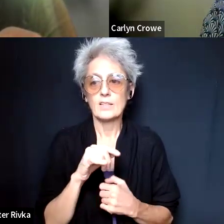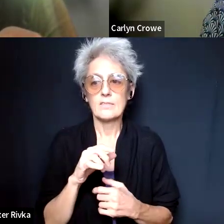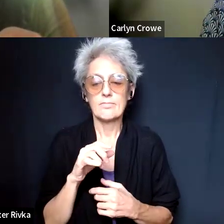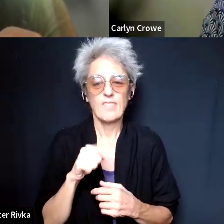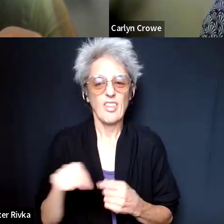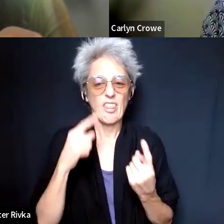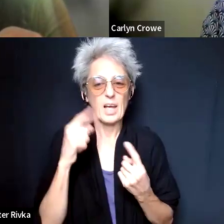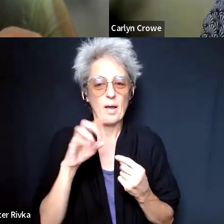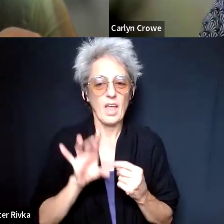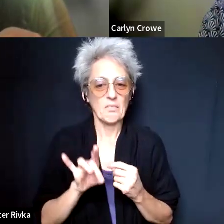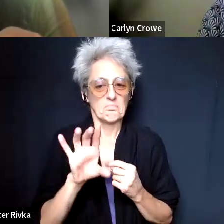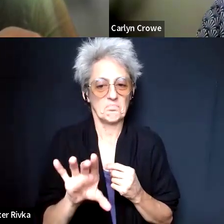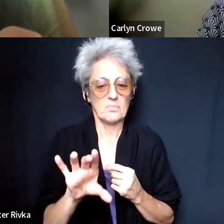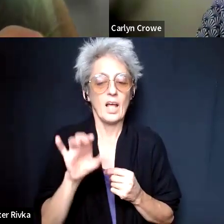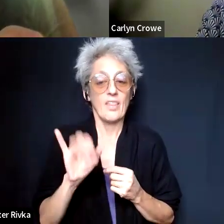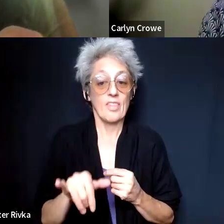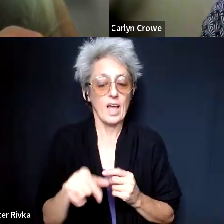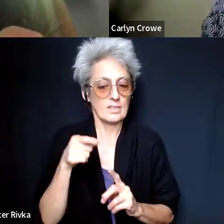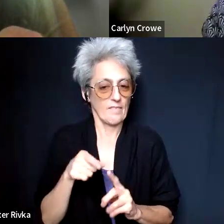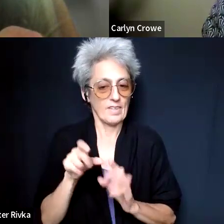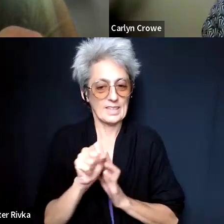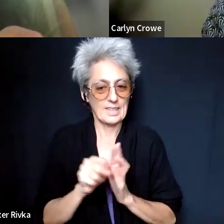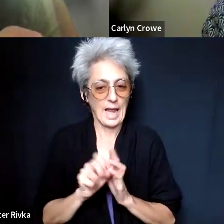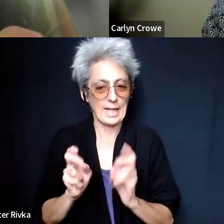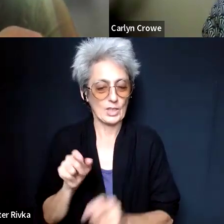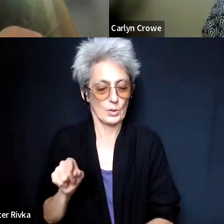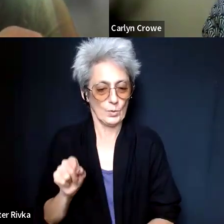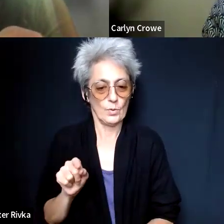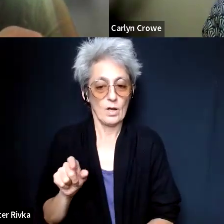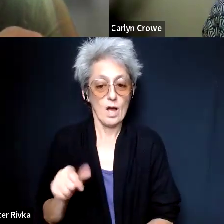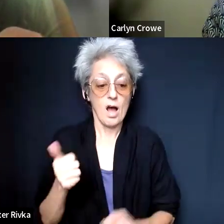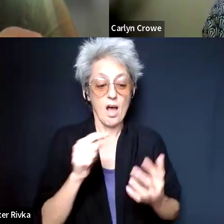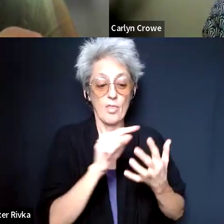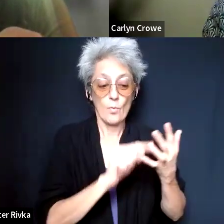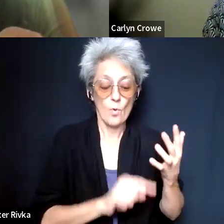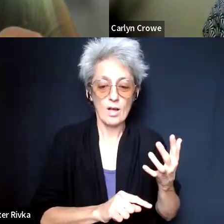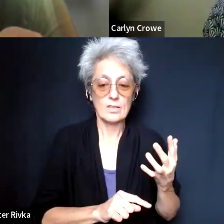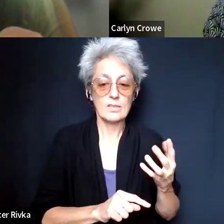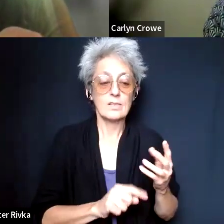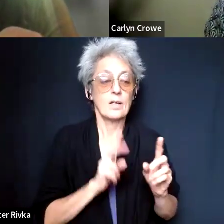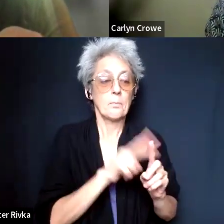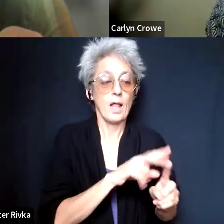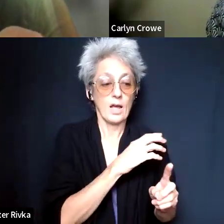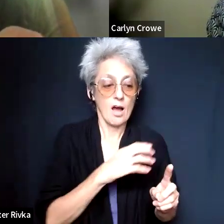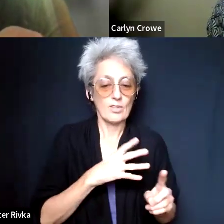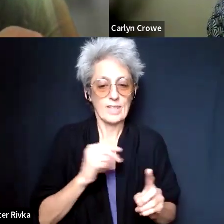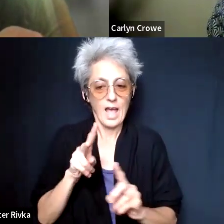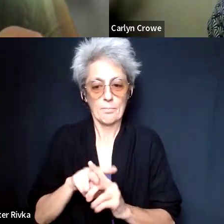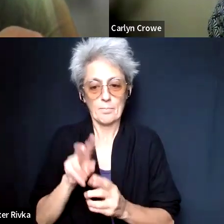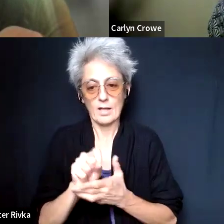that's definitely a state level issue, whereas some of these other ones are both congressional and state.